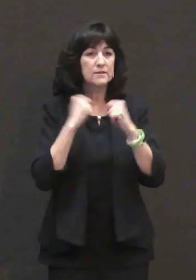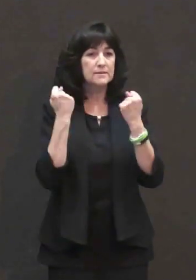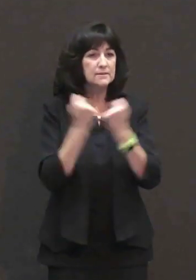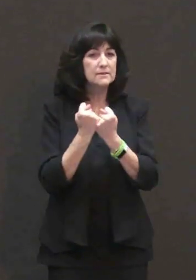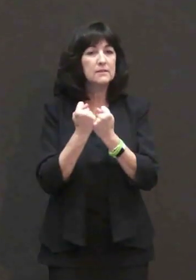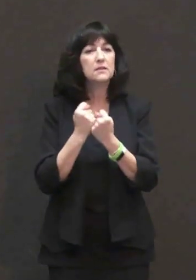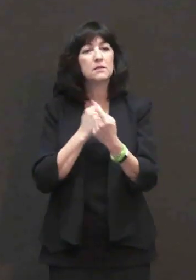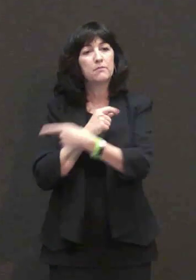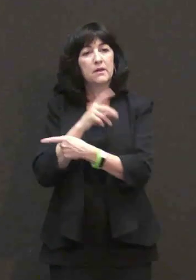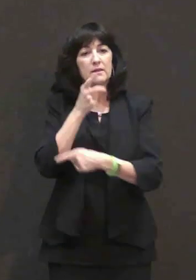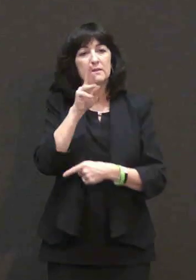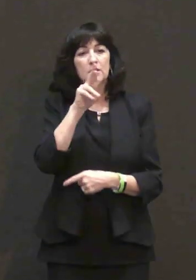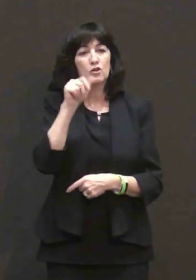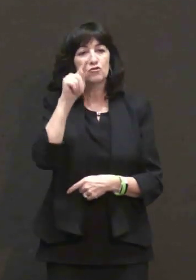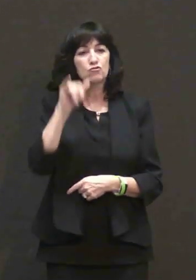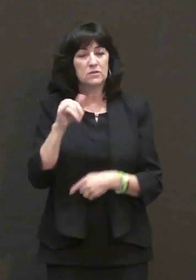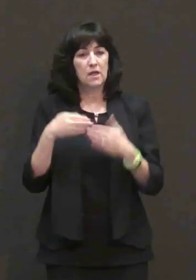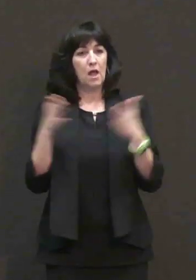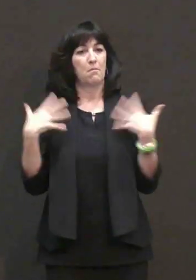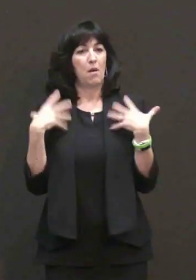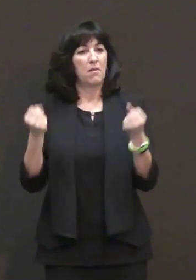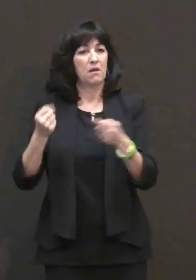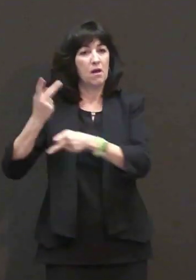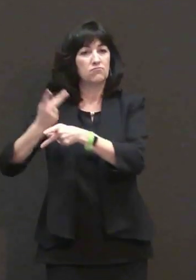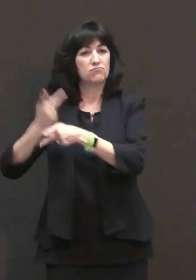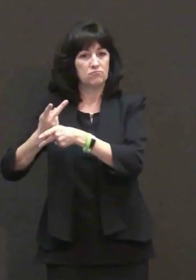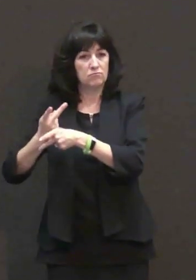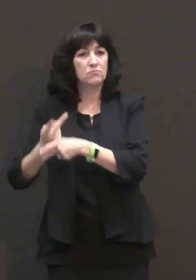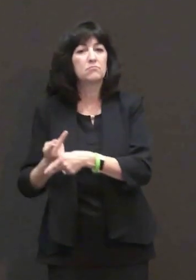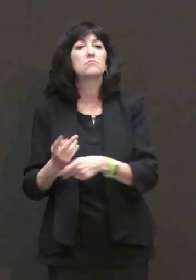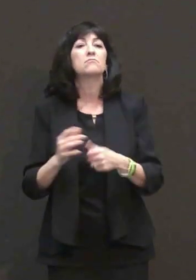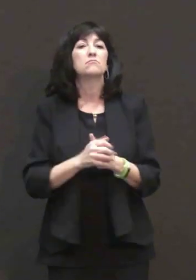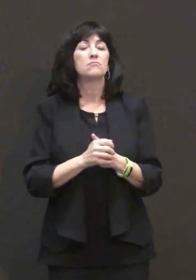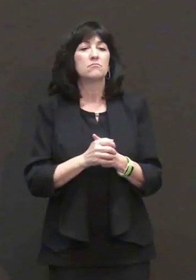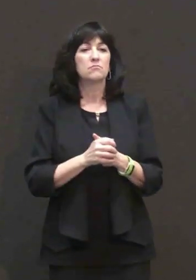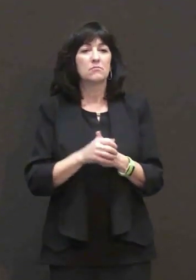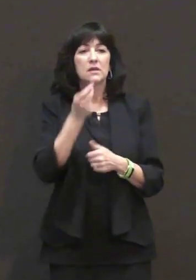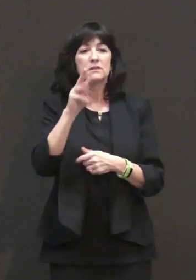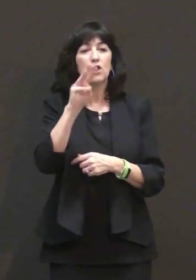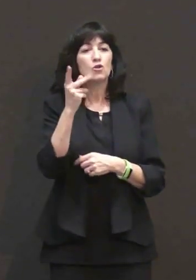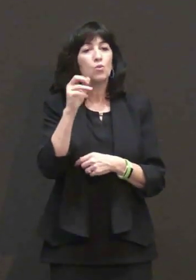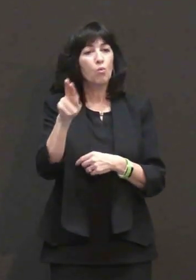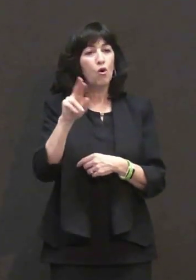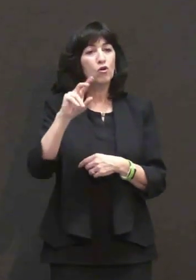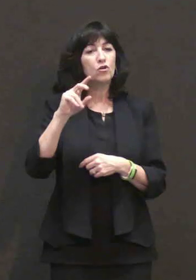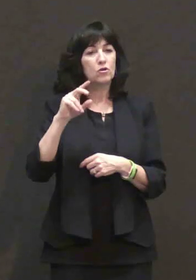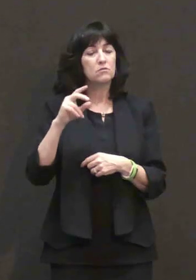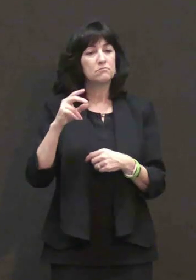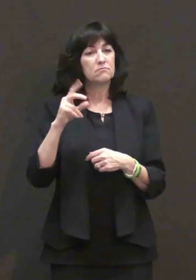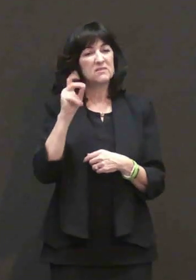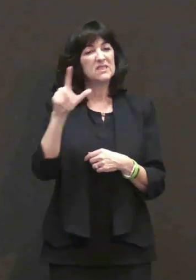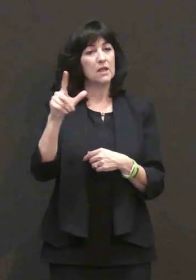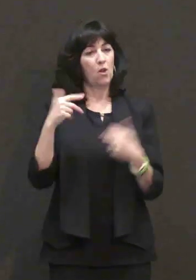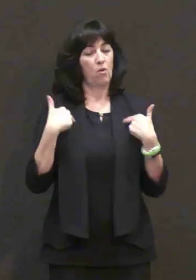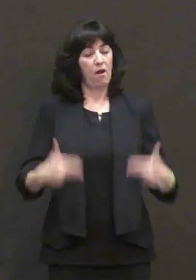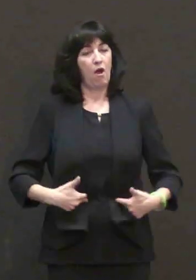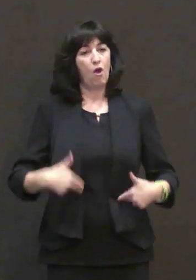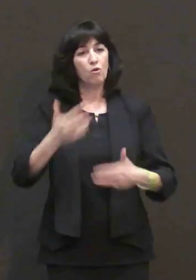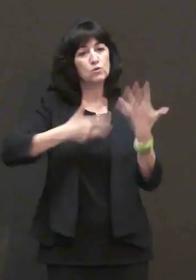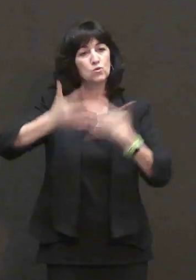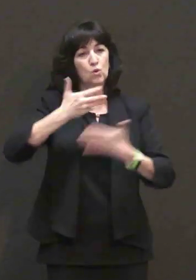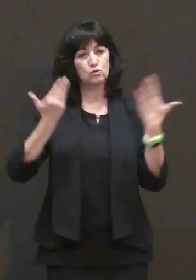the public health side, and Dr. Odom Walker, Secretary of Health and Social Services, and our DEMA team,